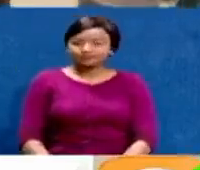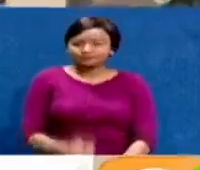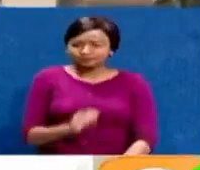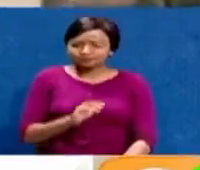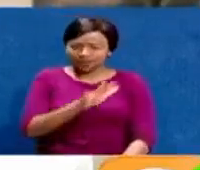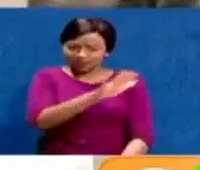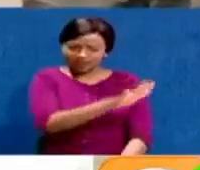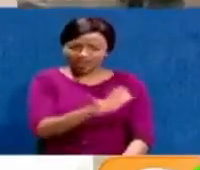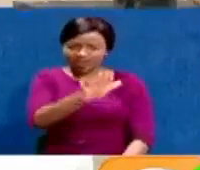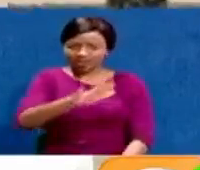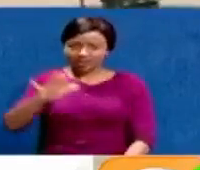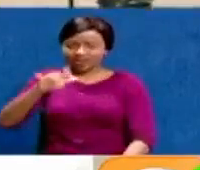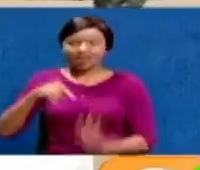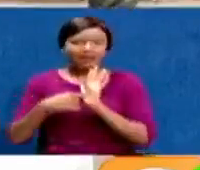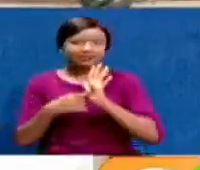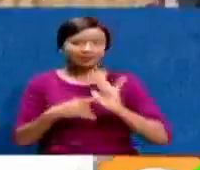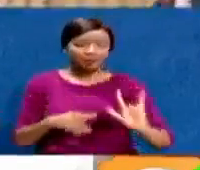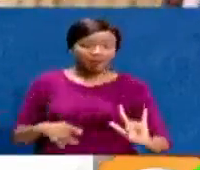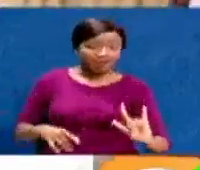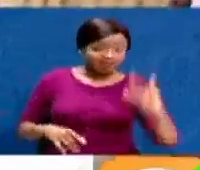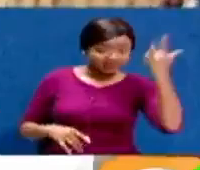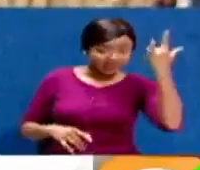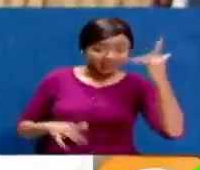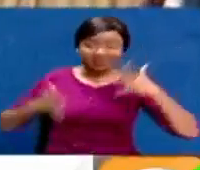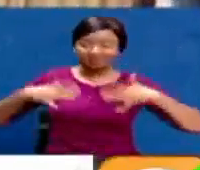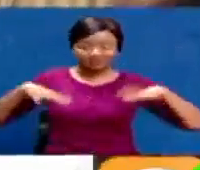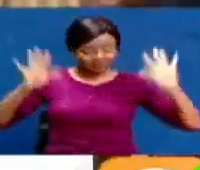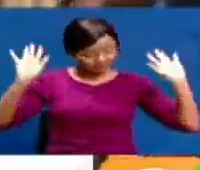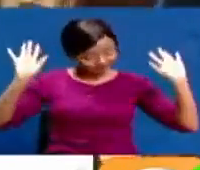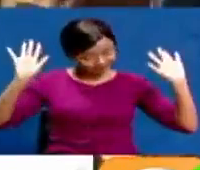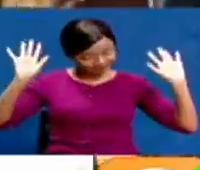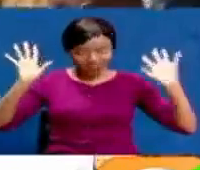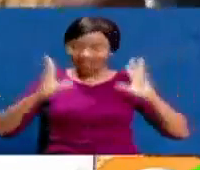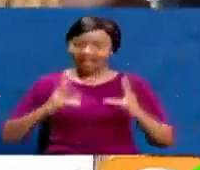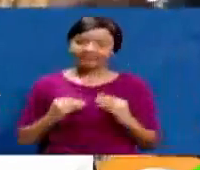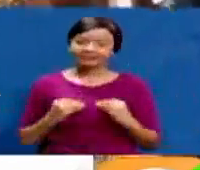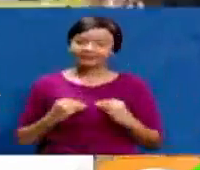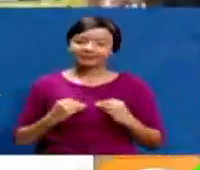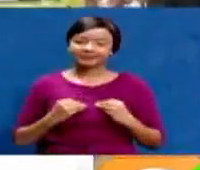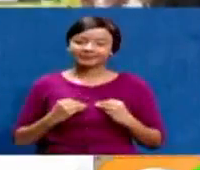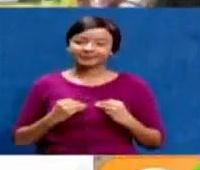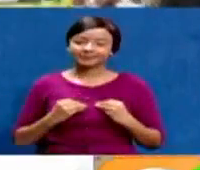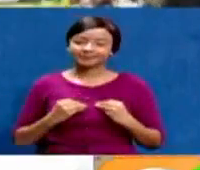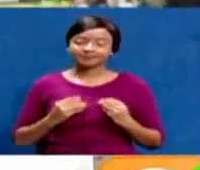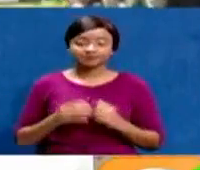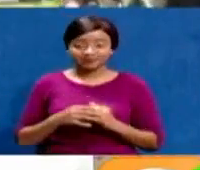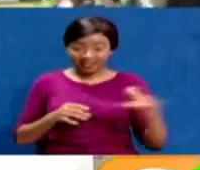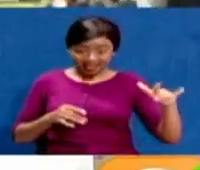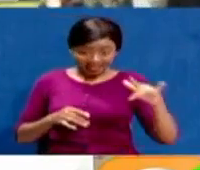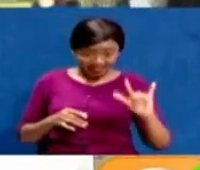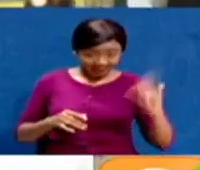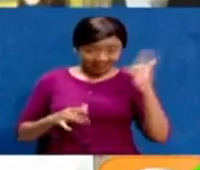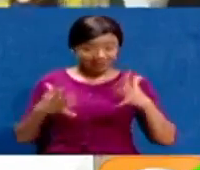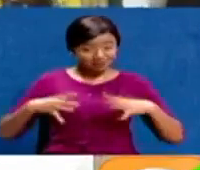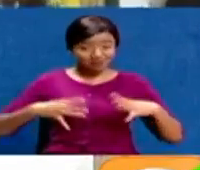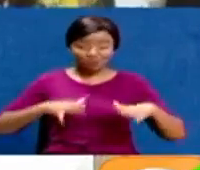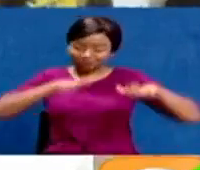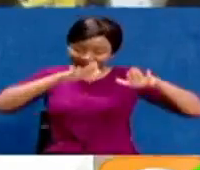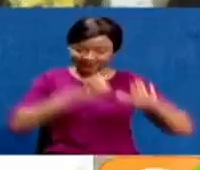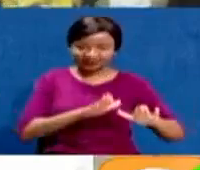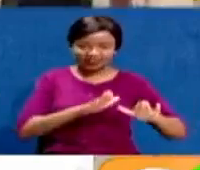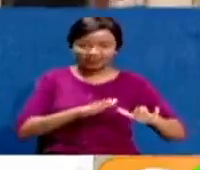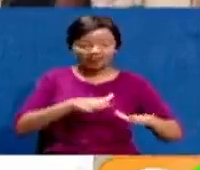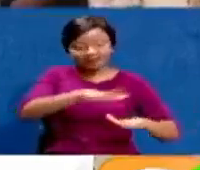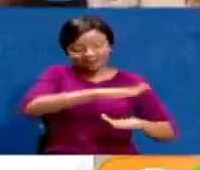In some parts of Nairobi, like Eastleigh, residents have surrendered to the current movement restrictions. Eastleigh residents will have to stay within